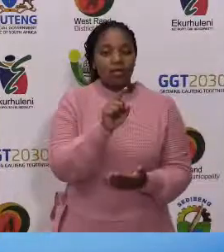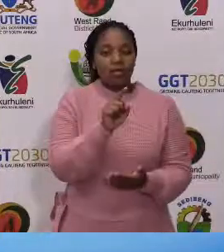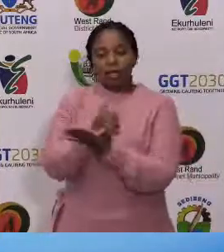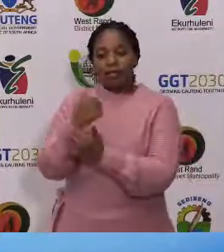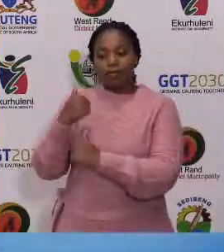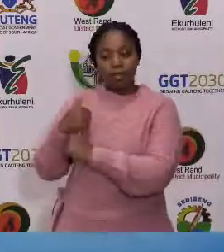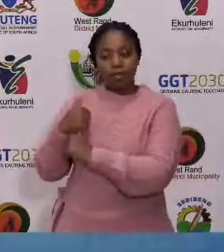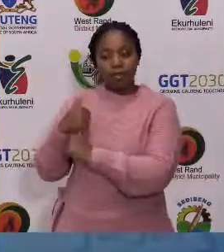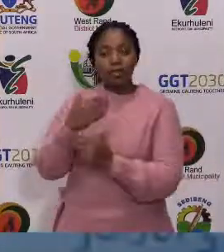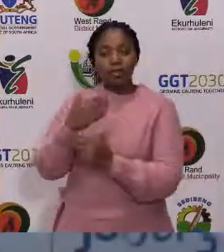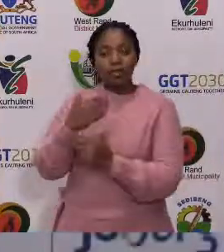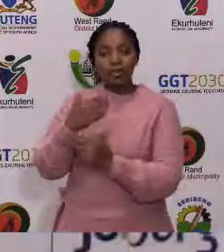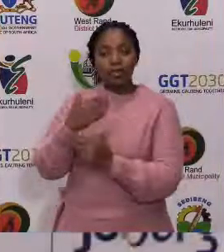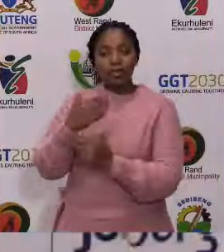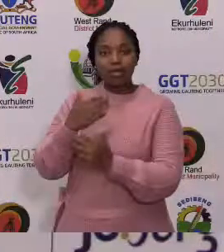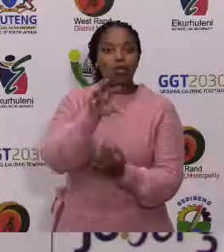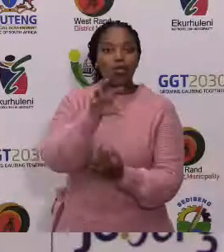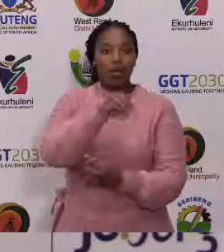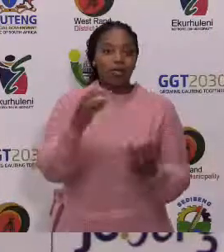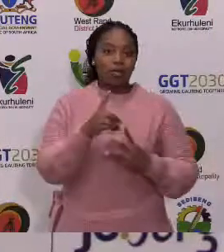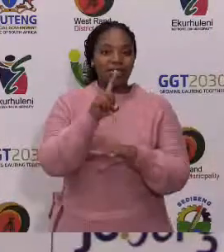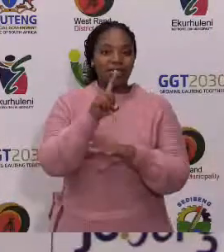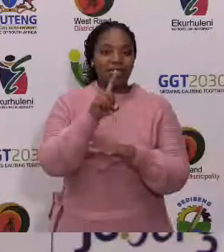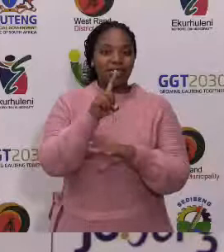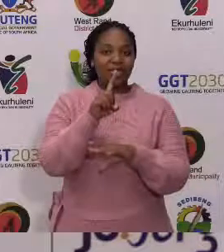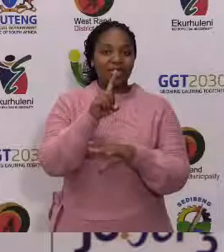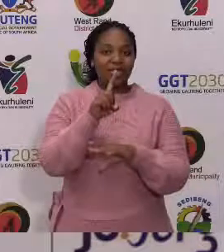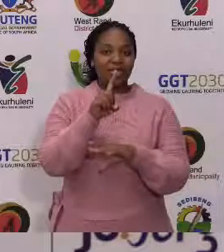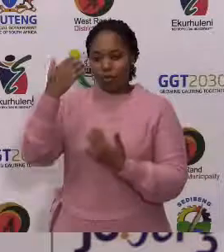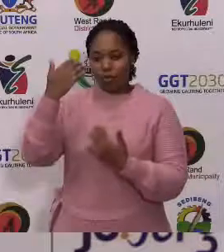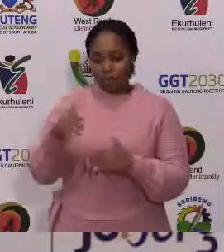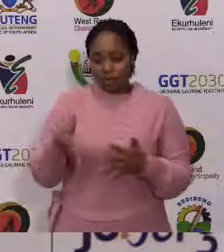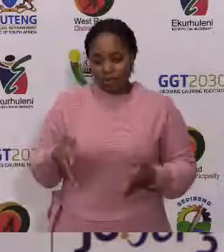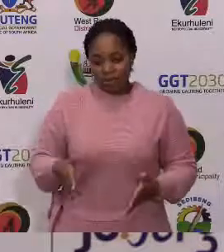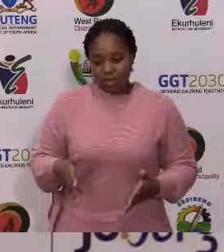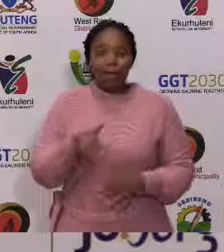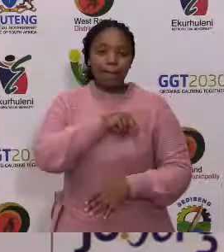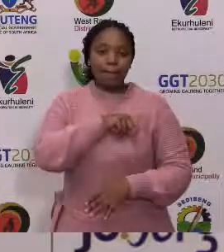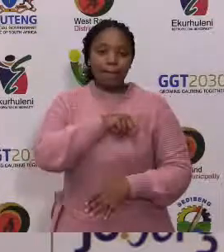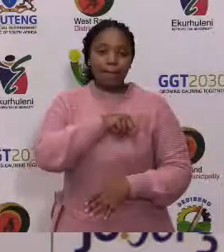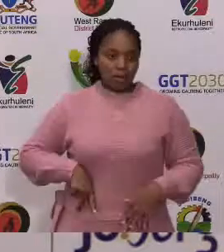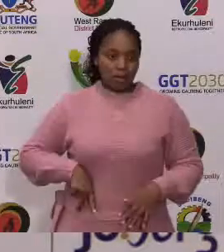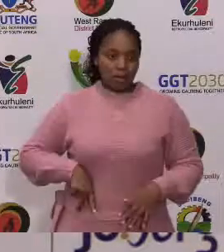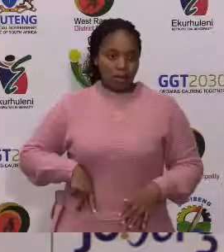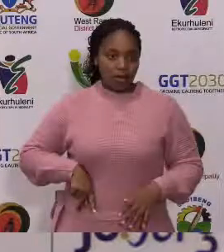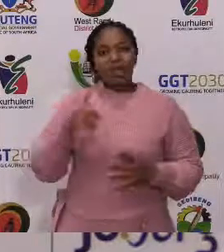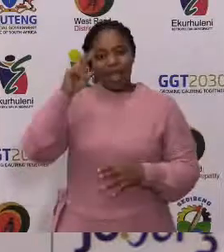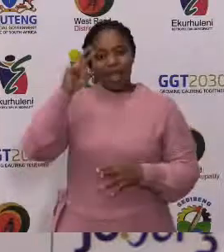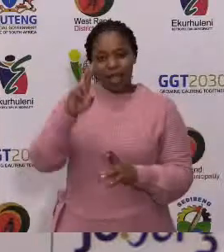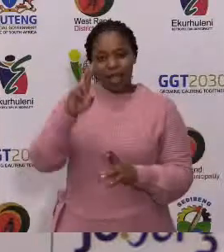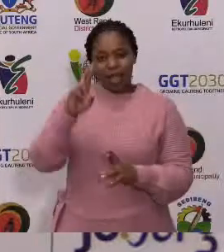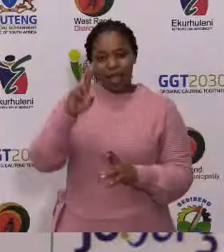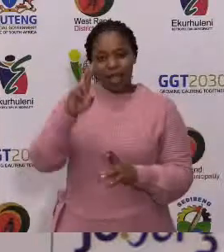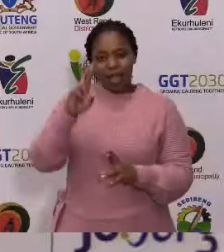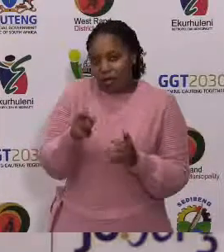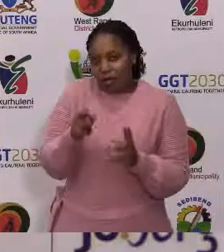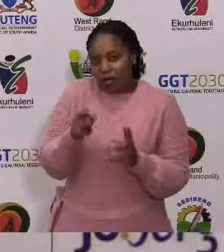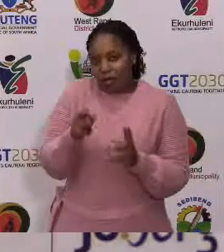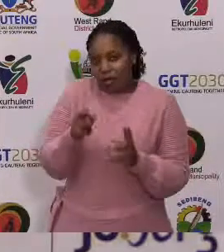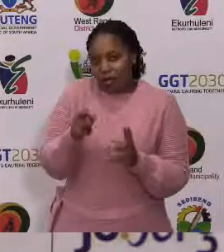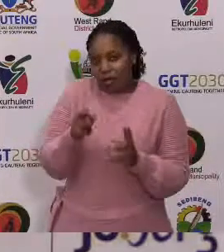database. I think I'd like to end here, Premier, and leave the concluding remarks to you. I hope I was short, Premier. Thank